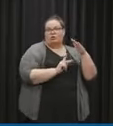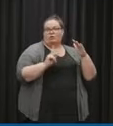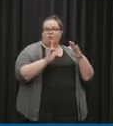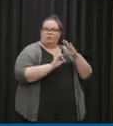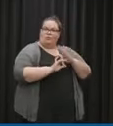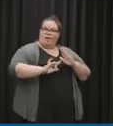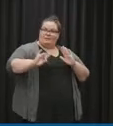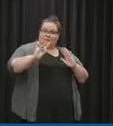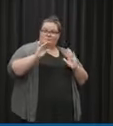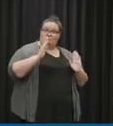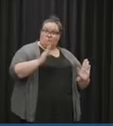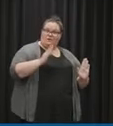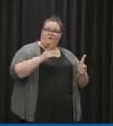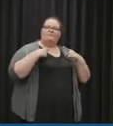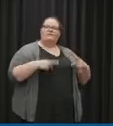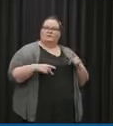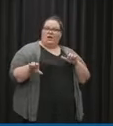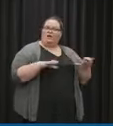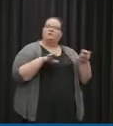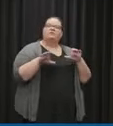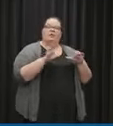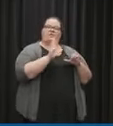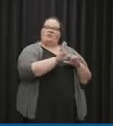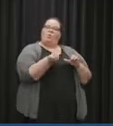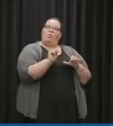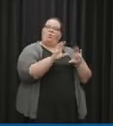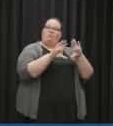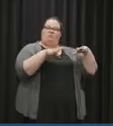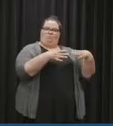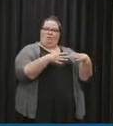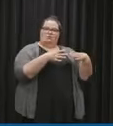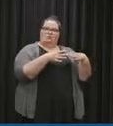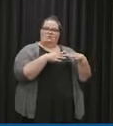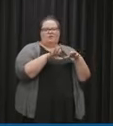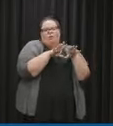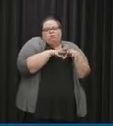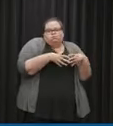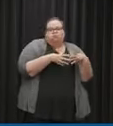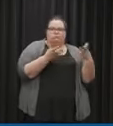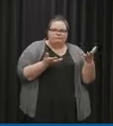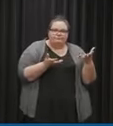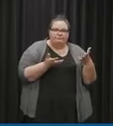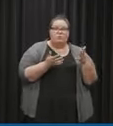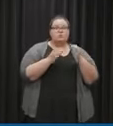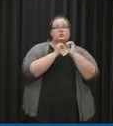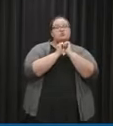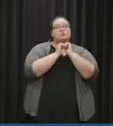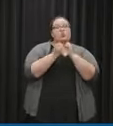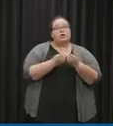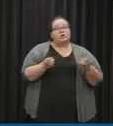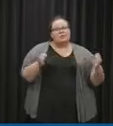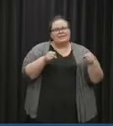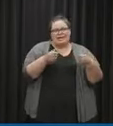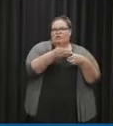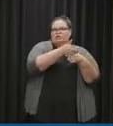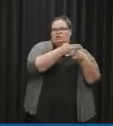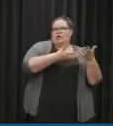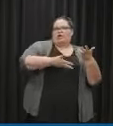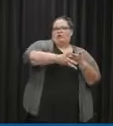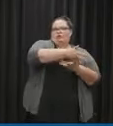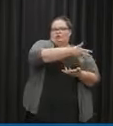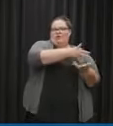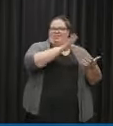grade 8 will participate in physical education within their own class grouping or bubble. Sporting equipment may be shared